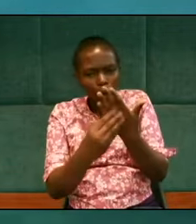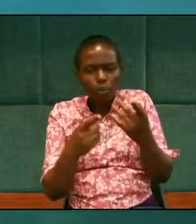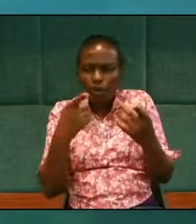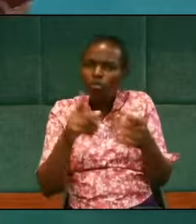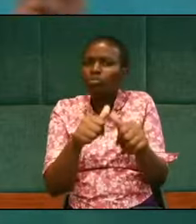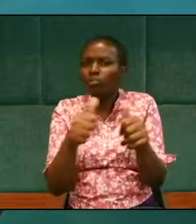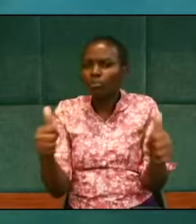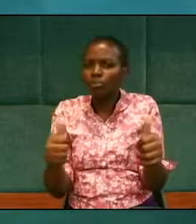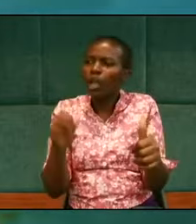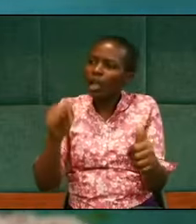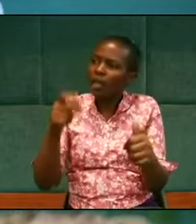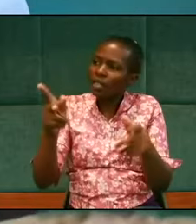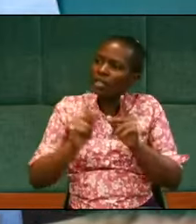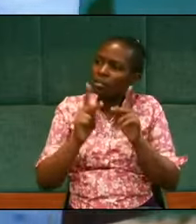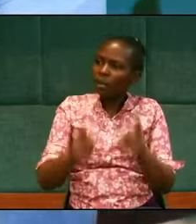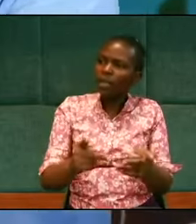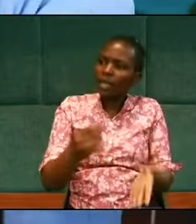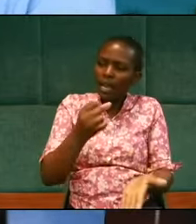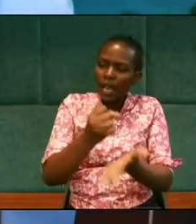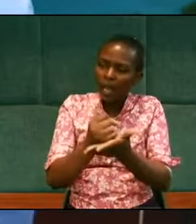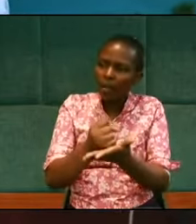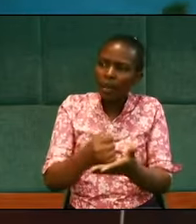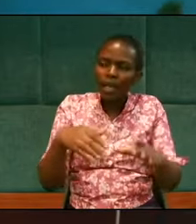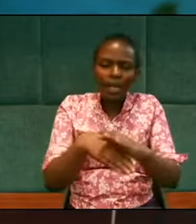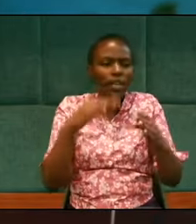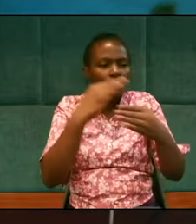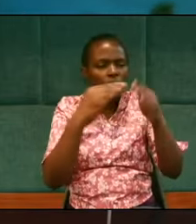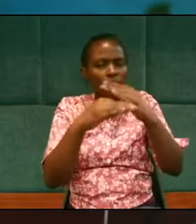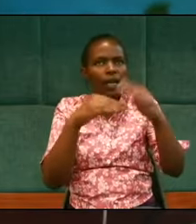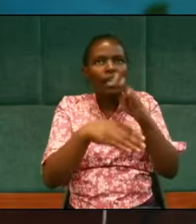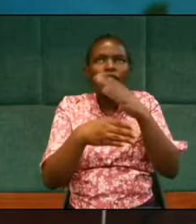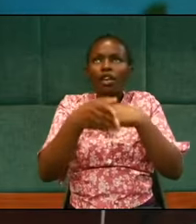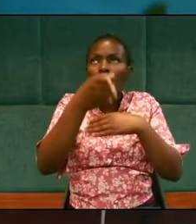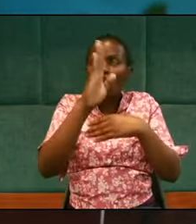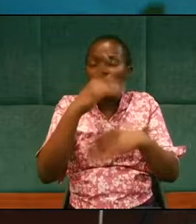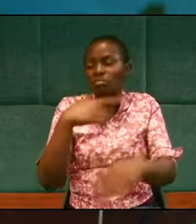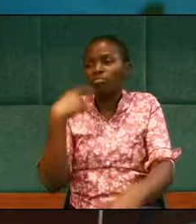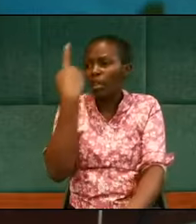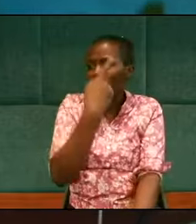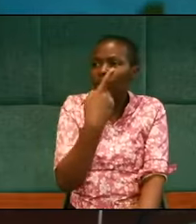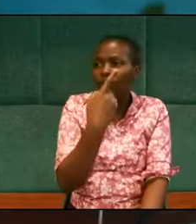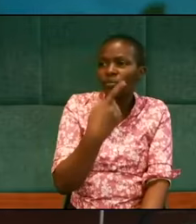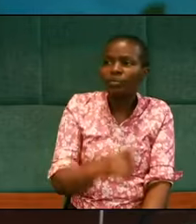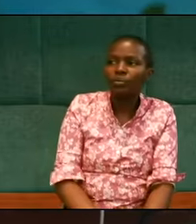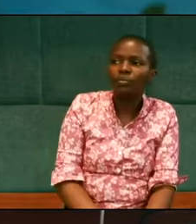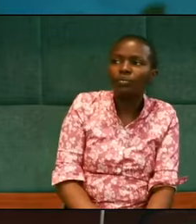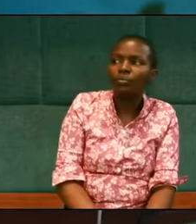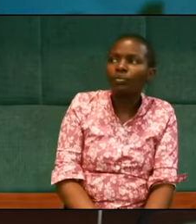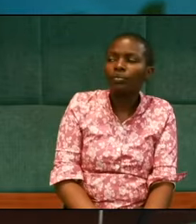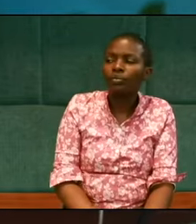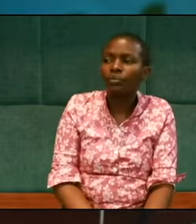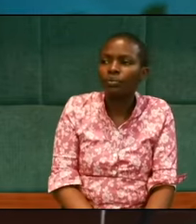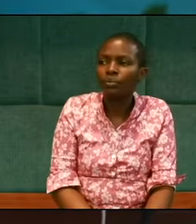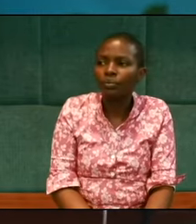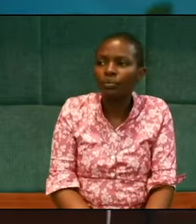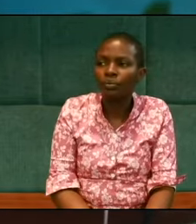legacies? Can the person help you mirror God's image? They are big deal. Don't sweep them